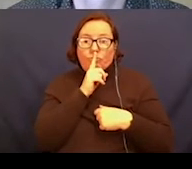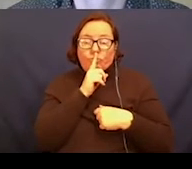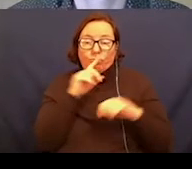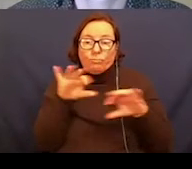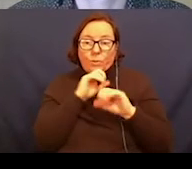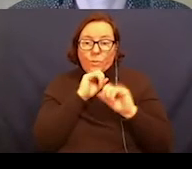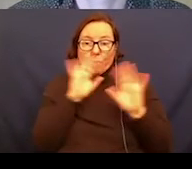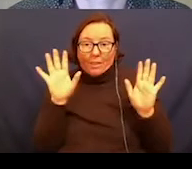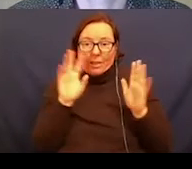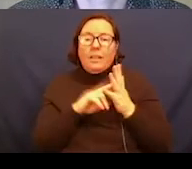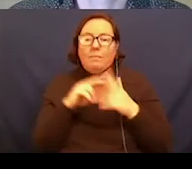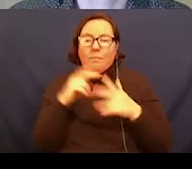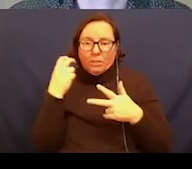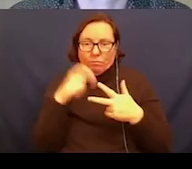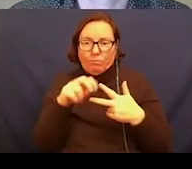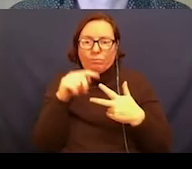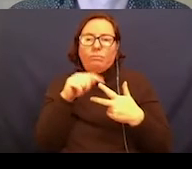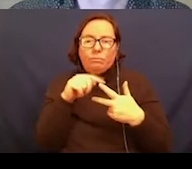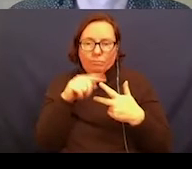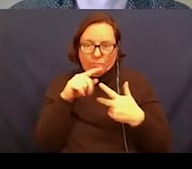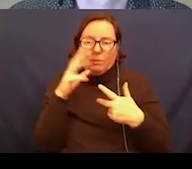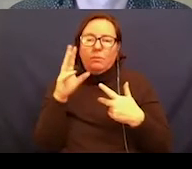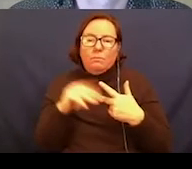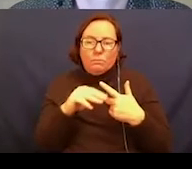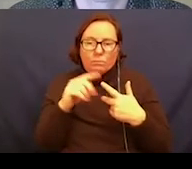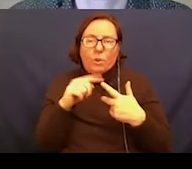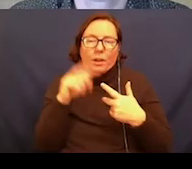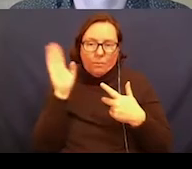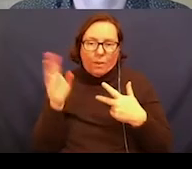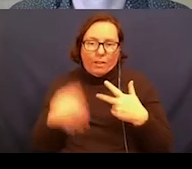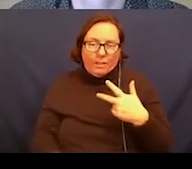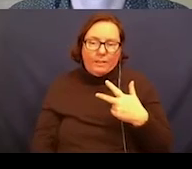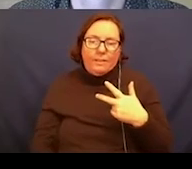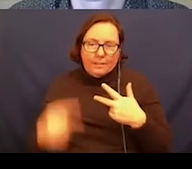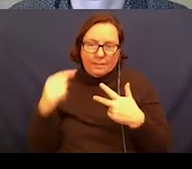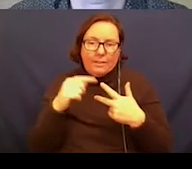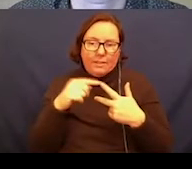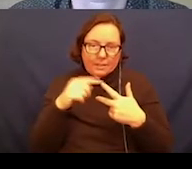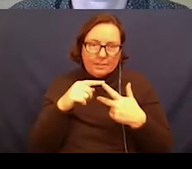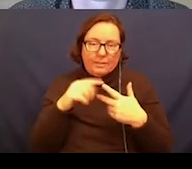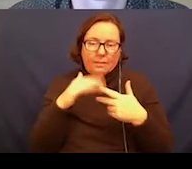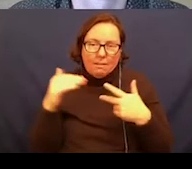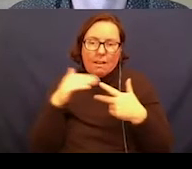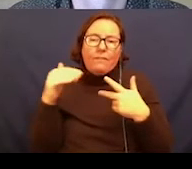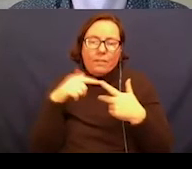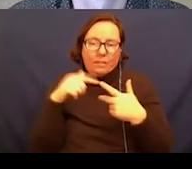because this is the product customers are provided when they automatically enroll in the program,